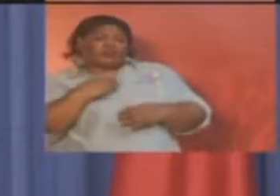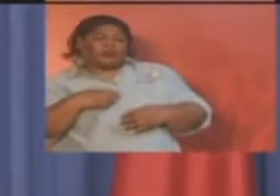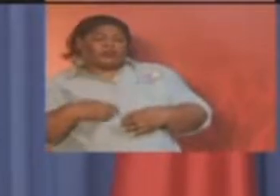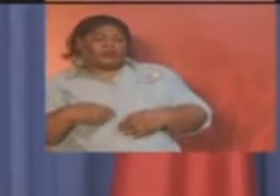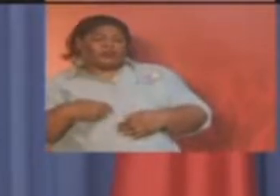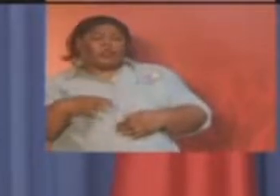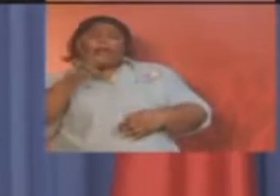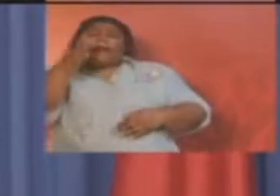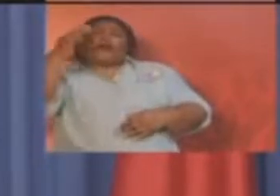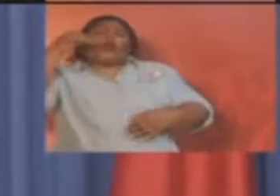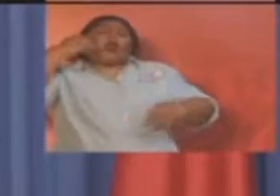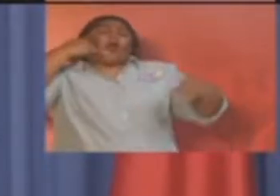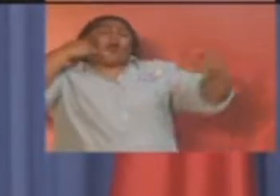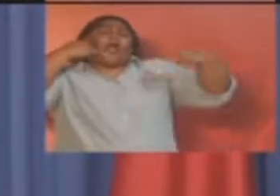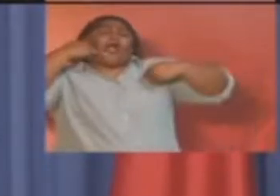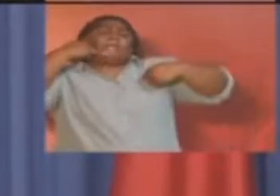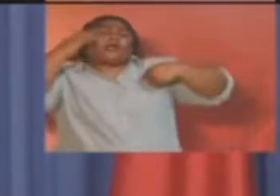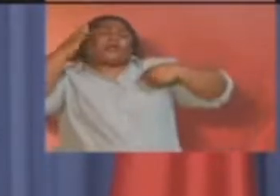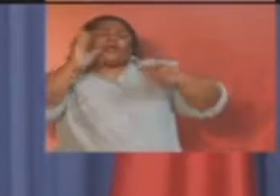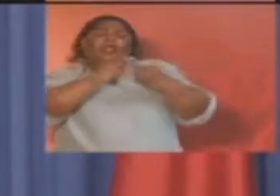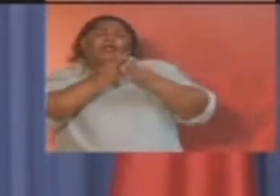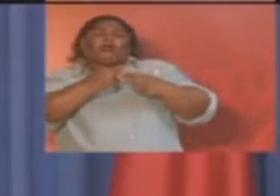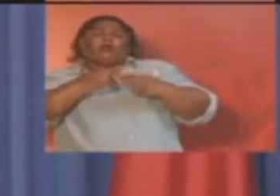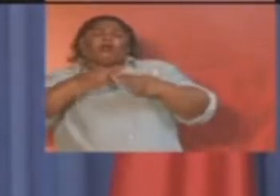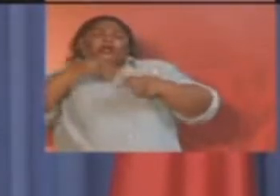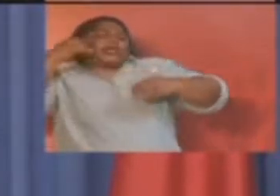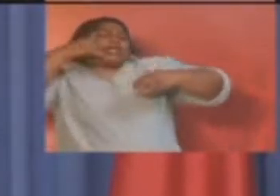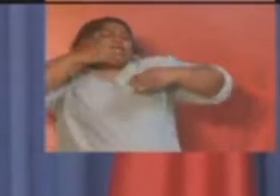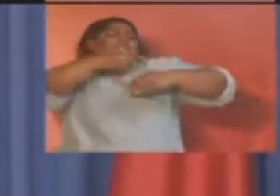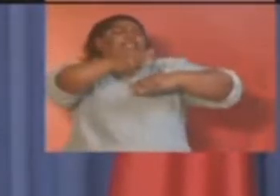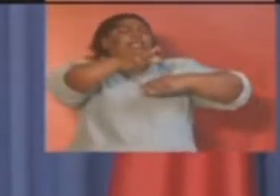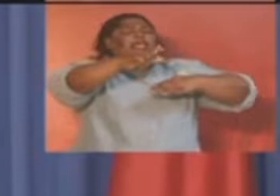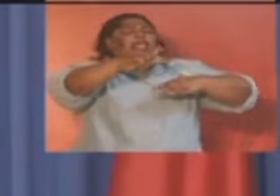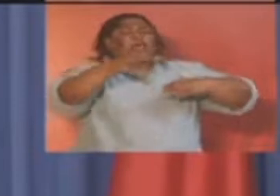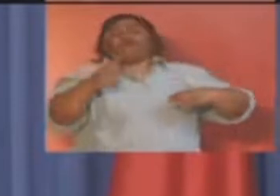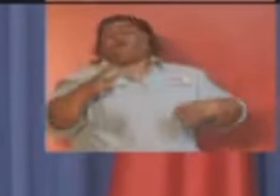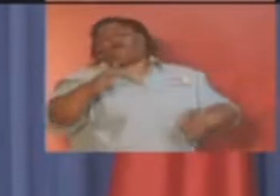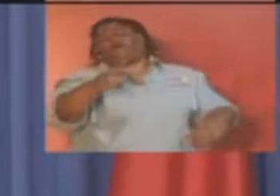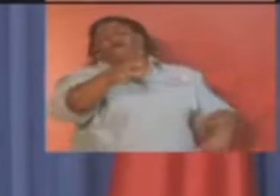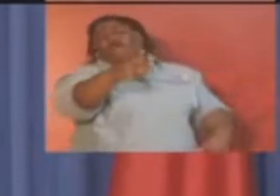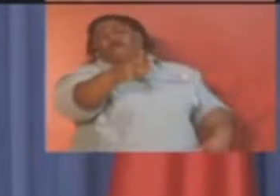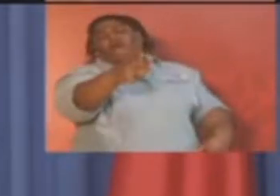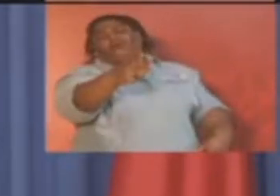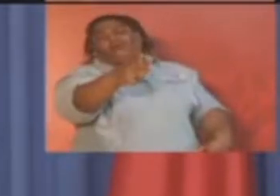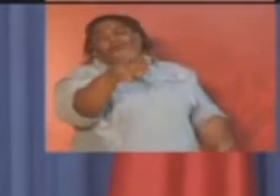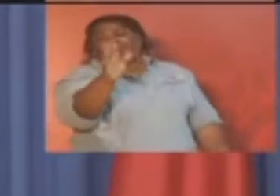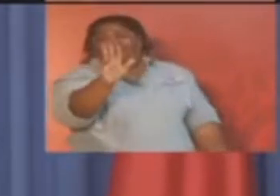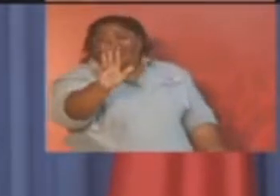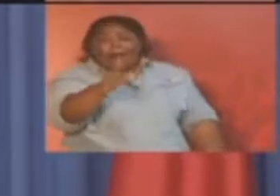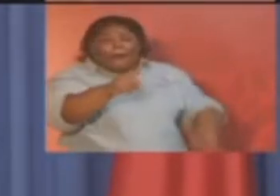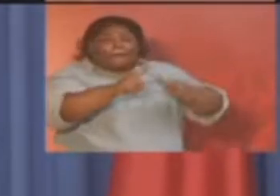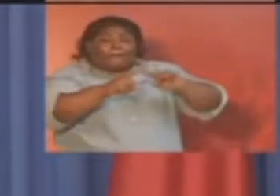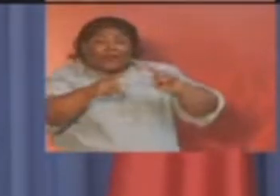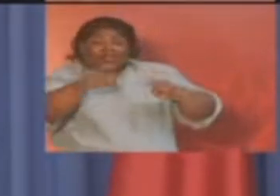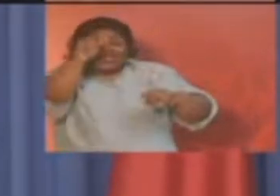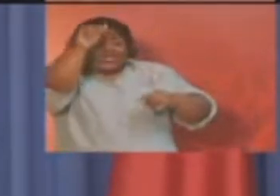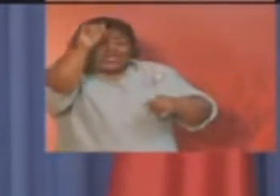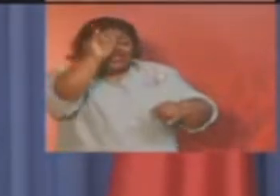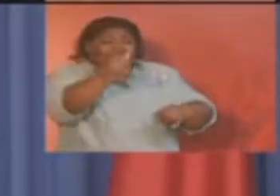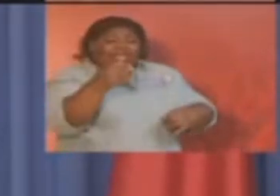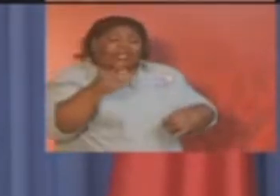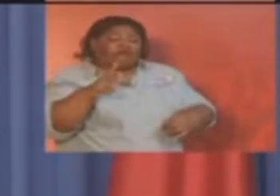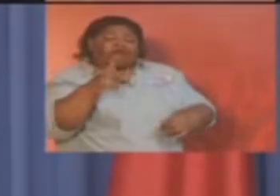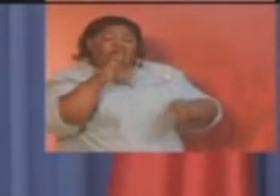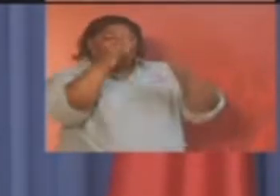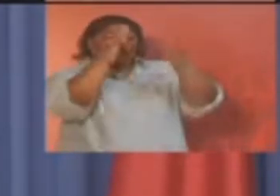it for a moment. The same delivery driver that you're sending out there, you're exposing him or her. If him or her is exposed by coming